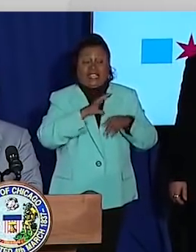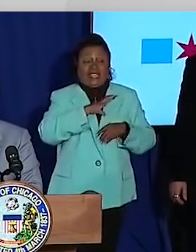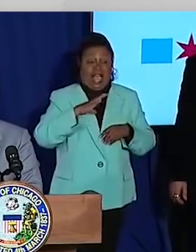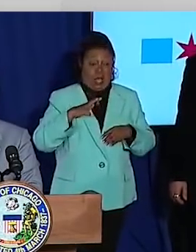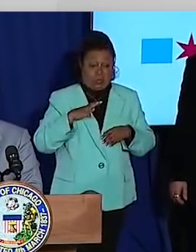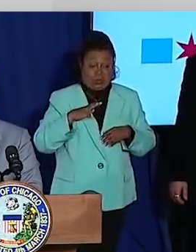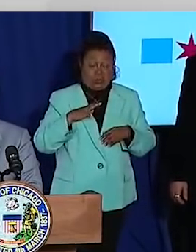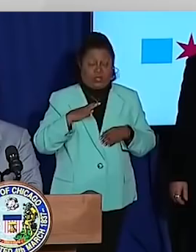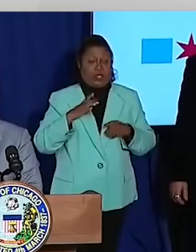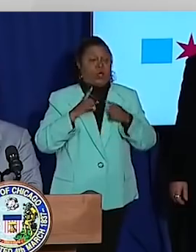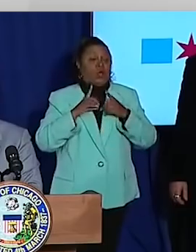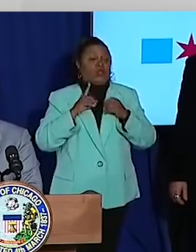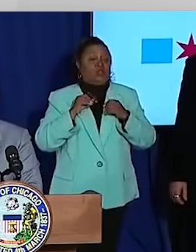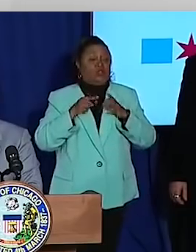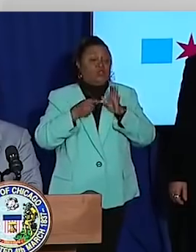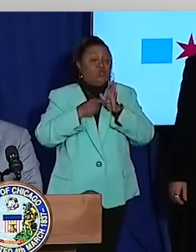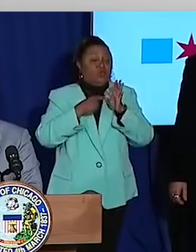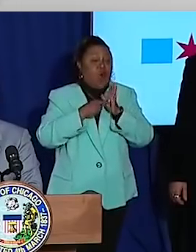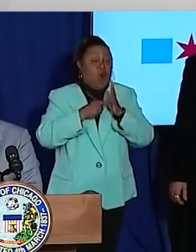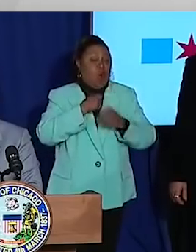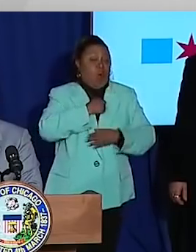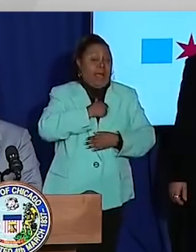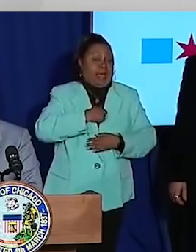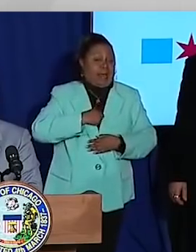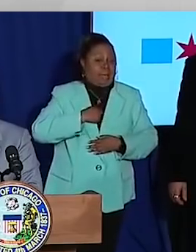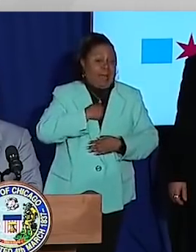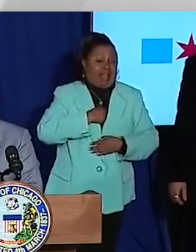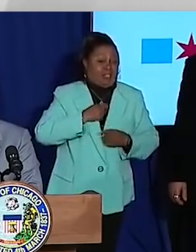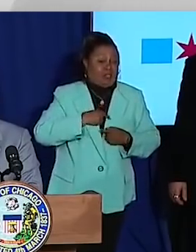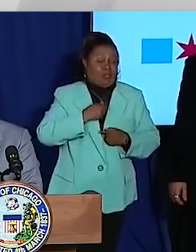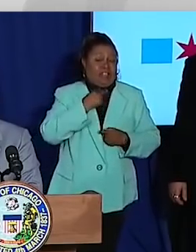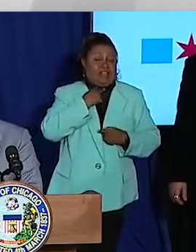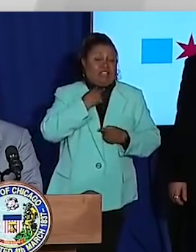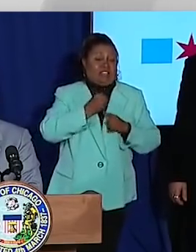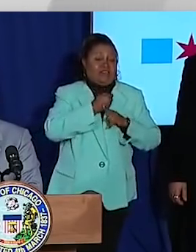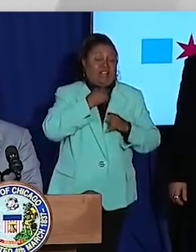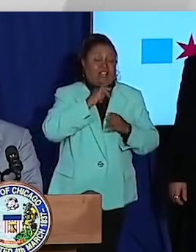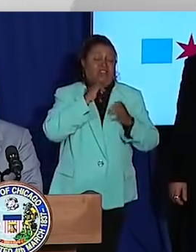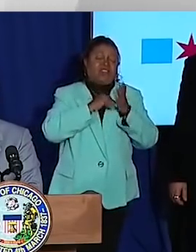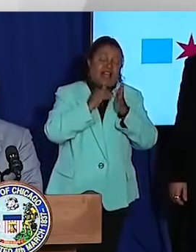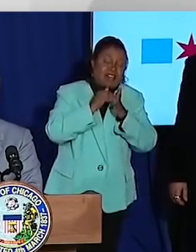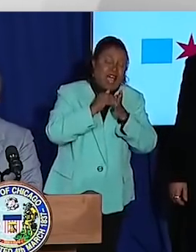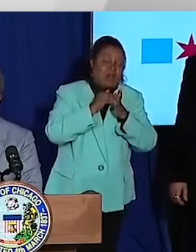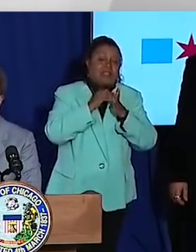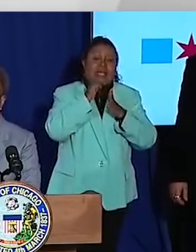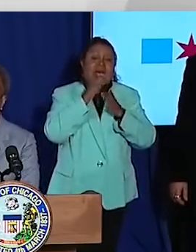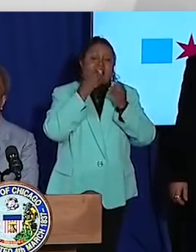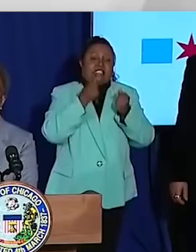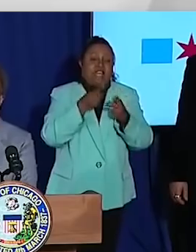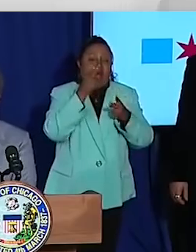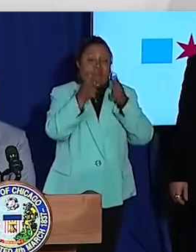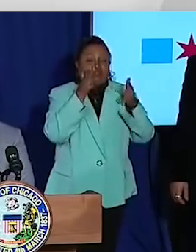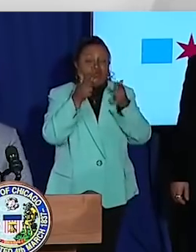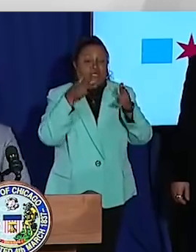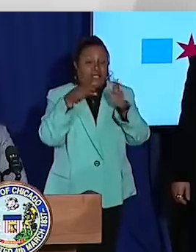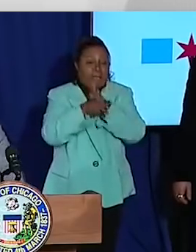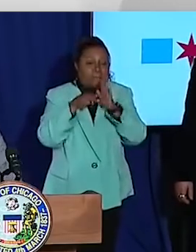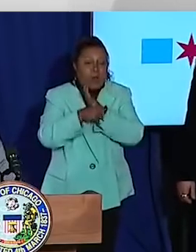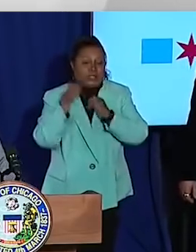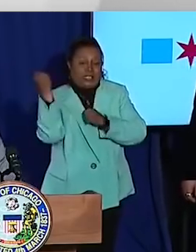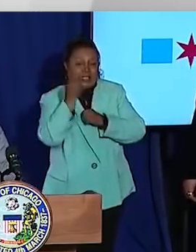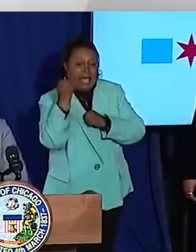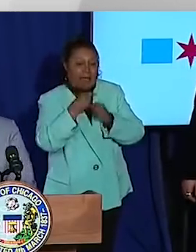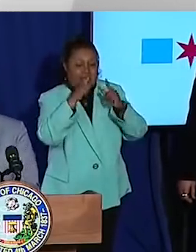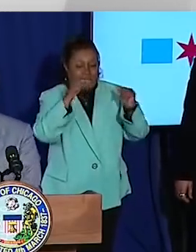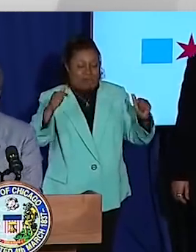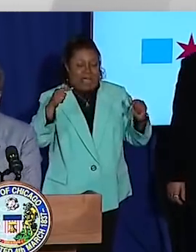Council. Do you owe an apology to the victims of violent crime, the thousands of unsolved shootings and murders and stabbings